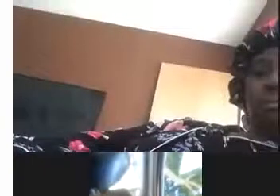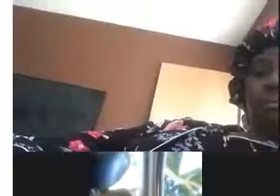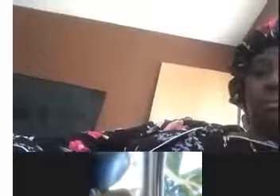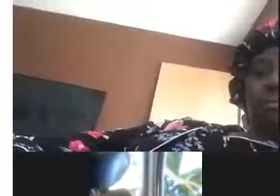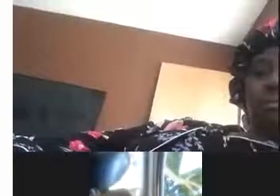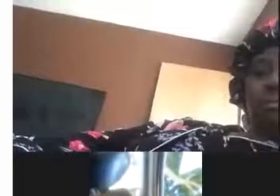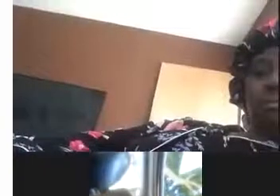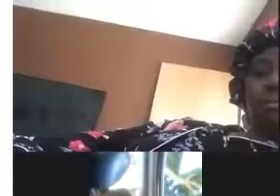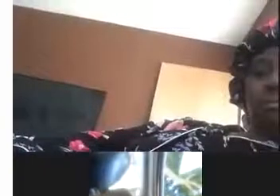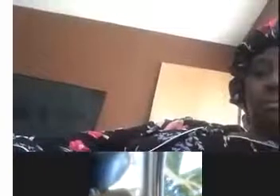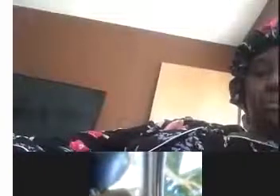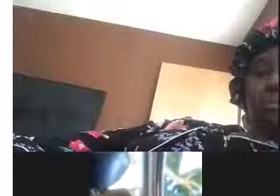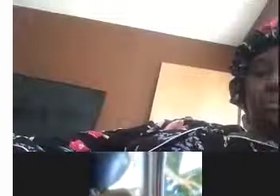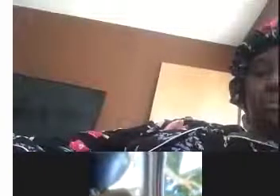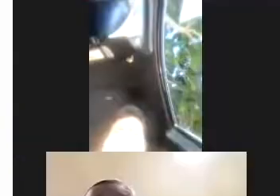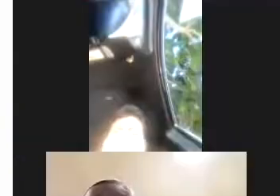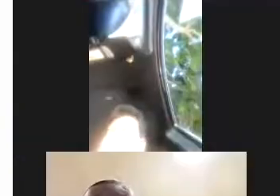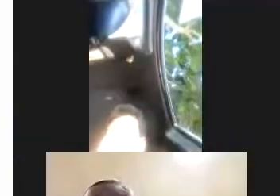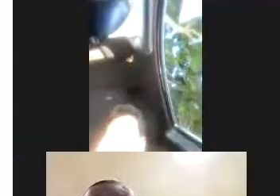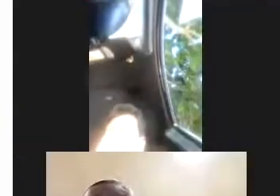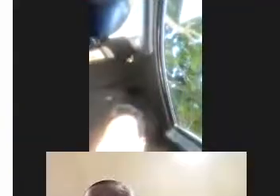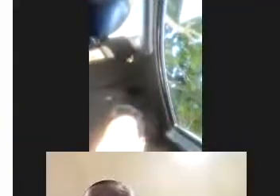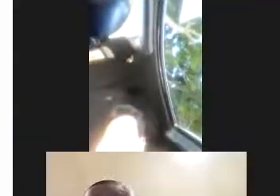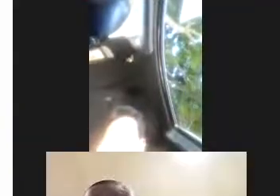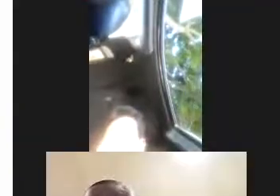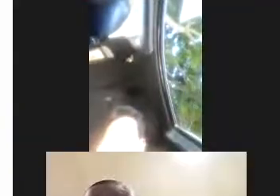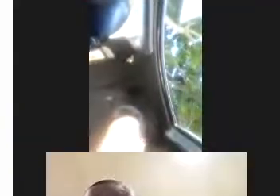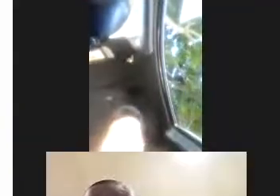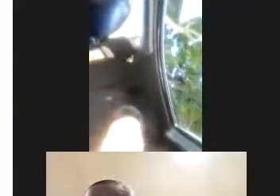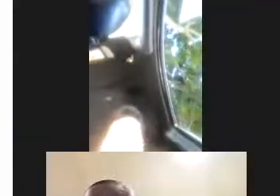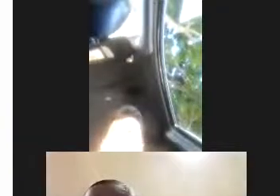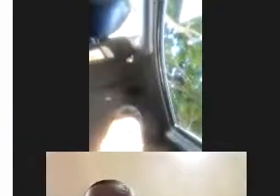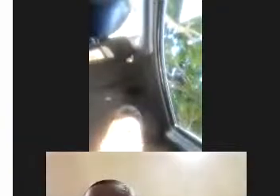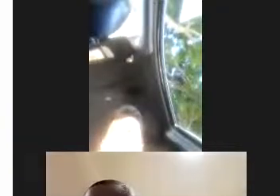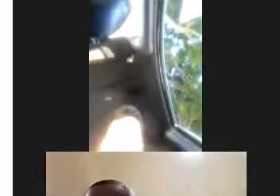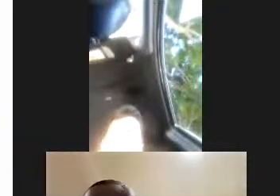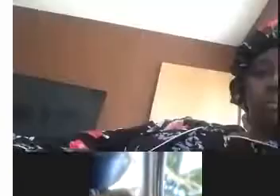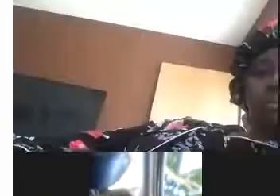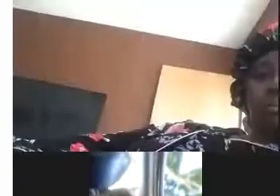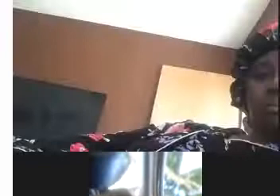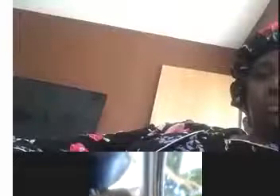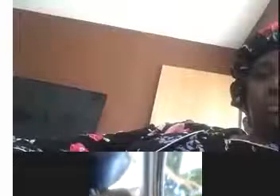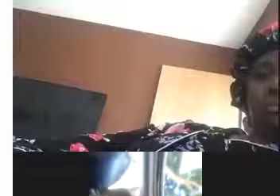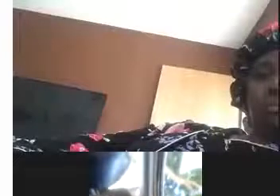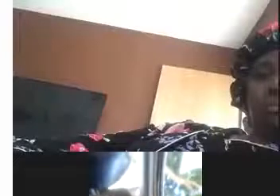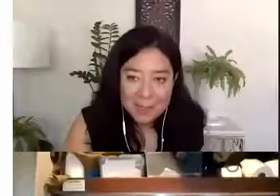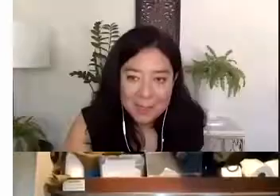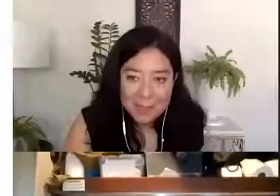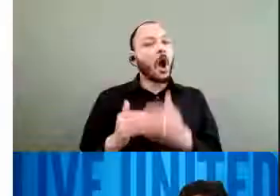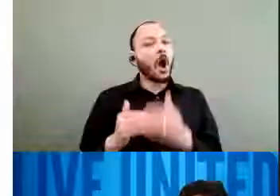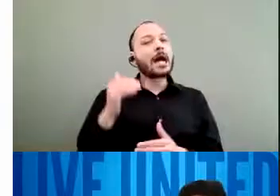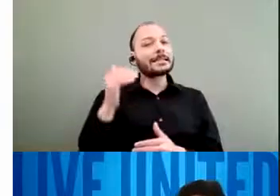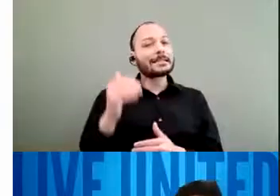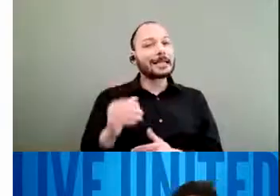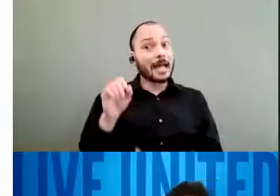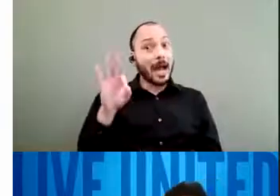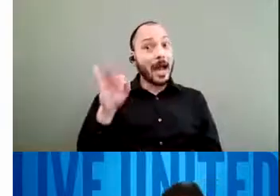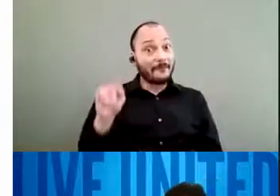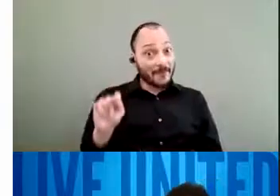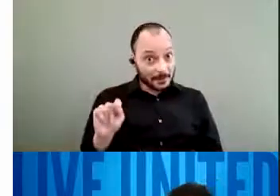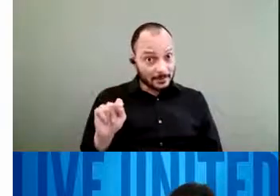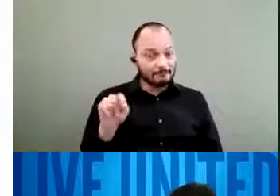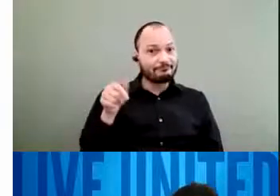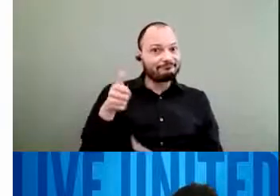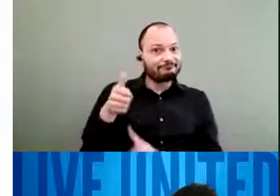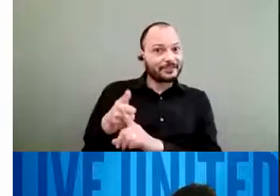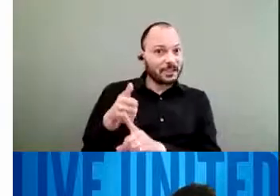yet, it's great to get started as early as possible, because the processing of it, once you file for it, it can